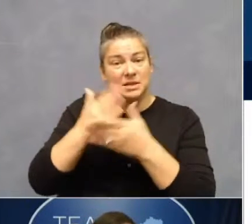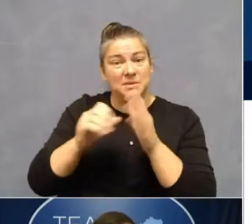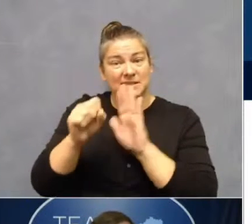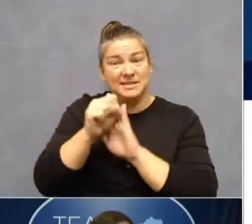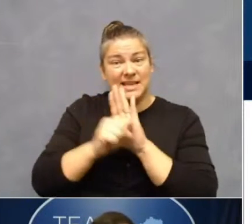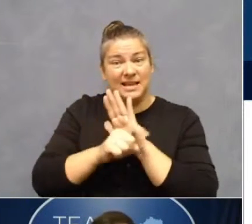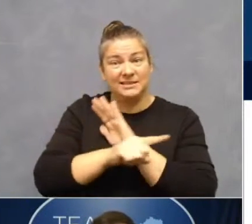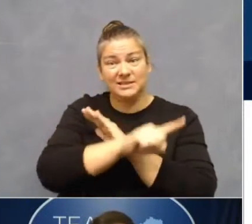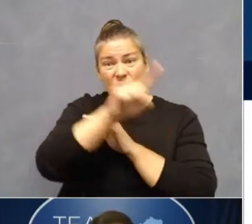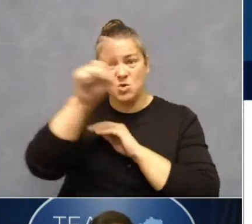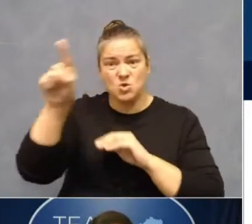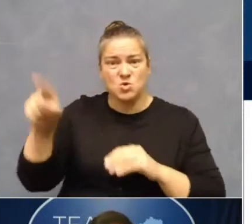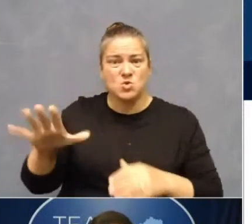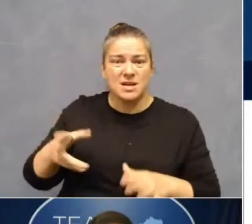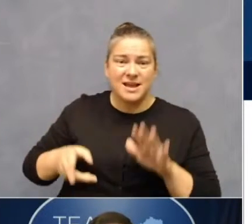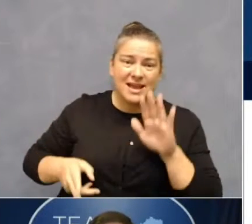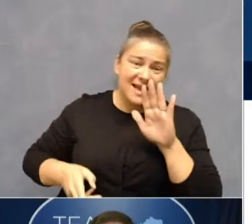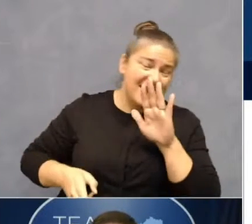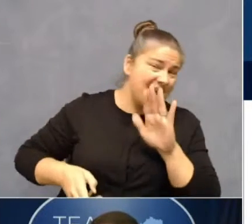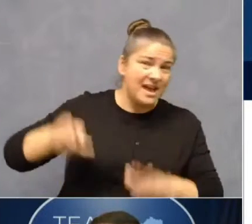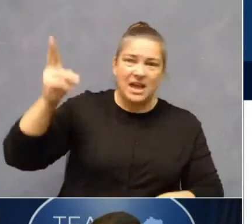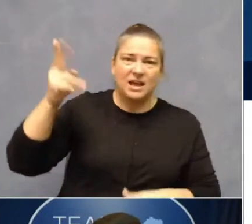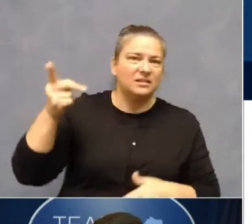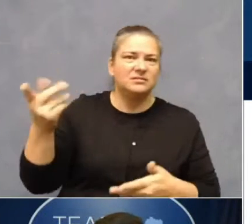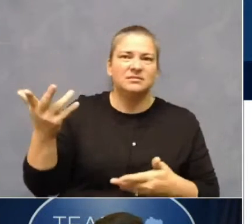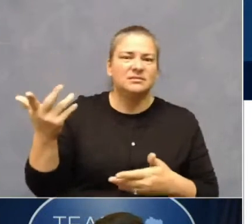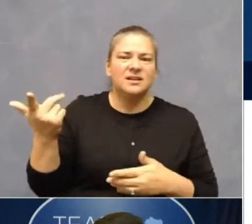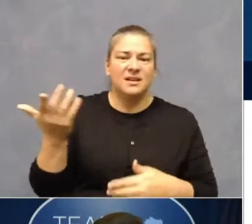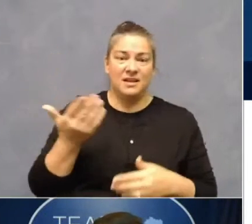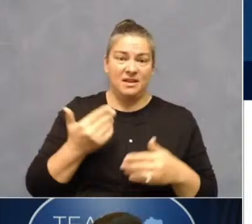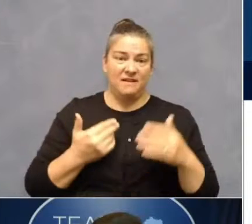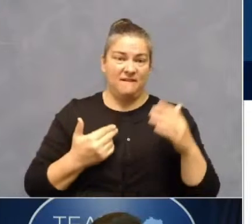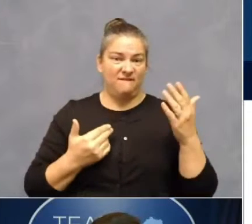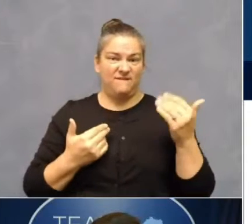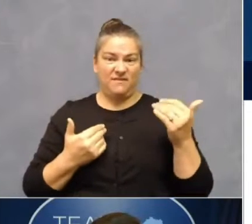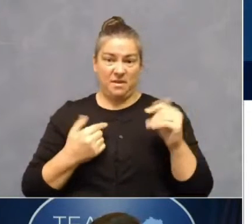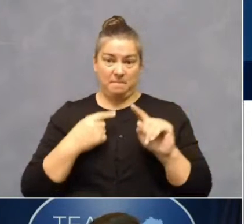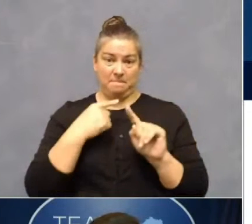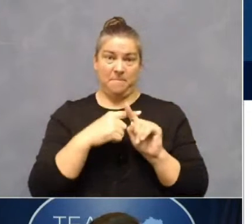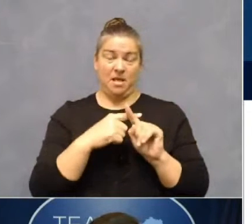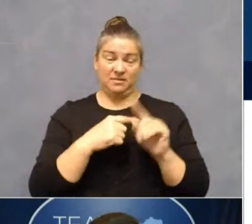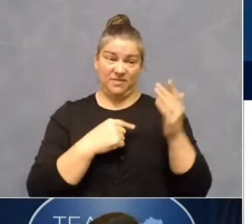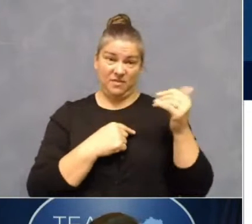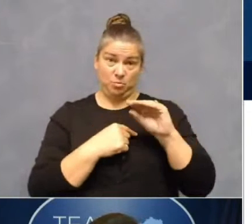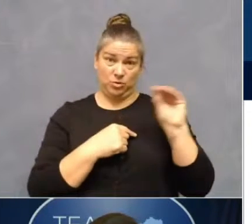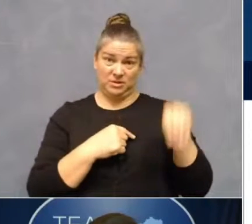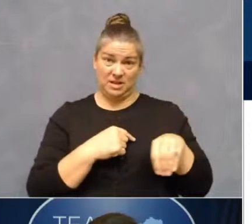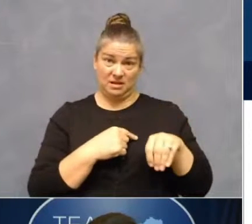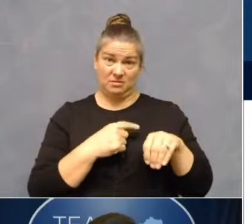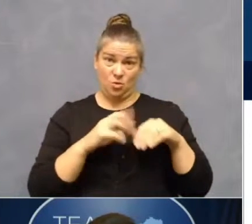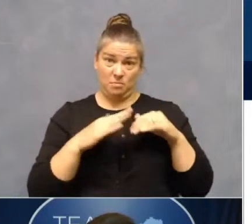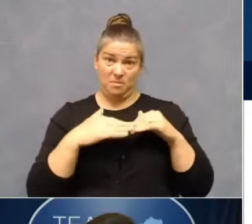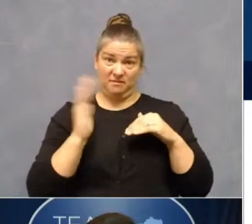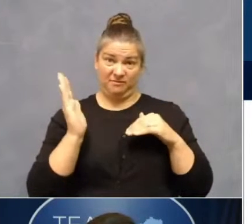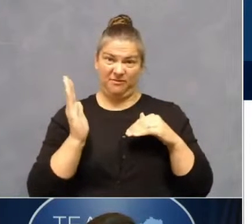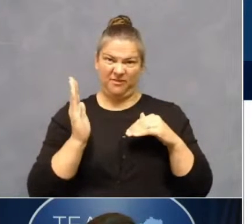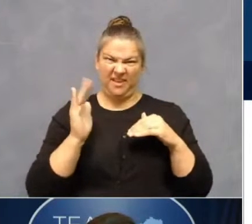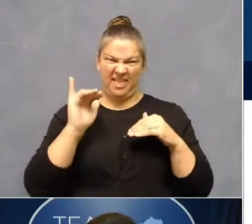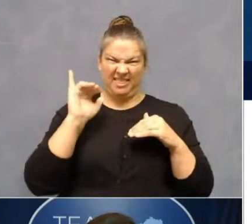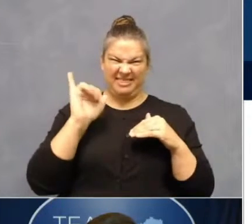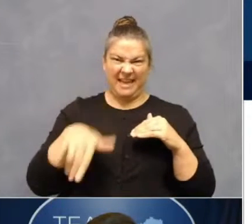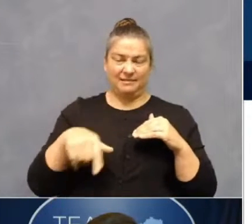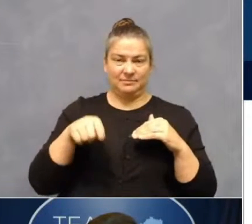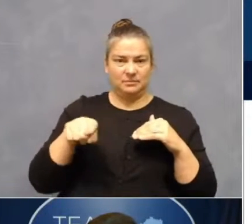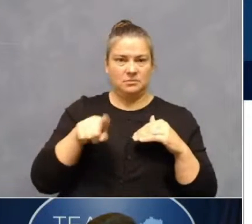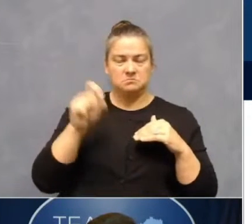incredibly high threshold. 15% plus positivity rate is at the largest that it